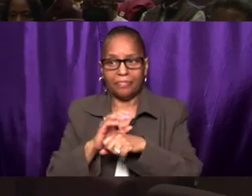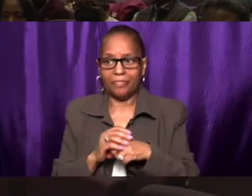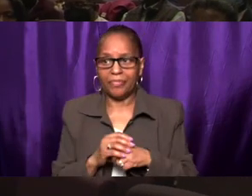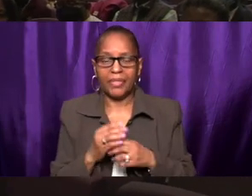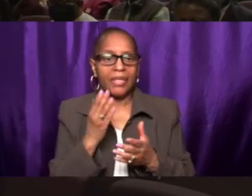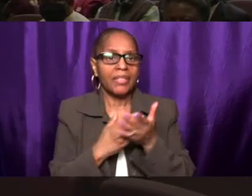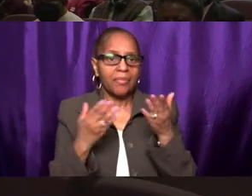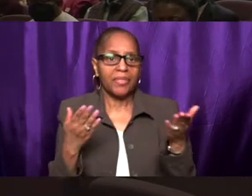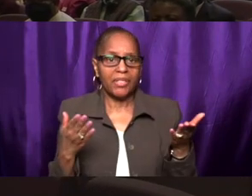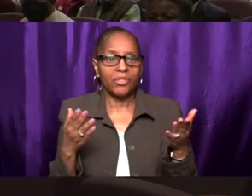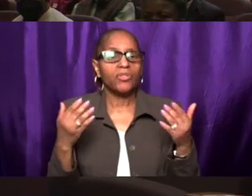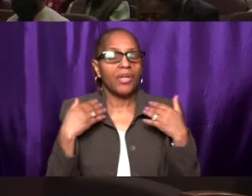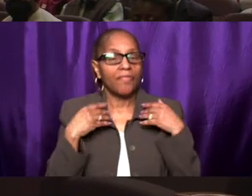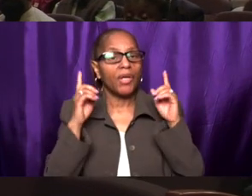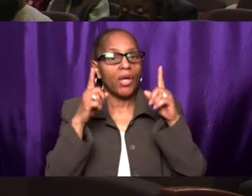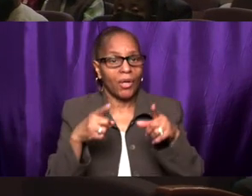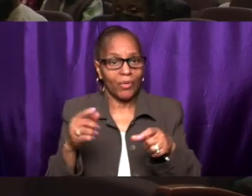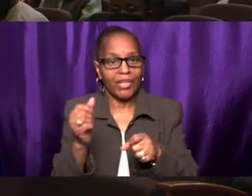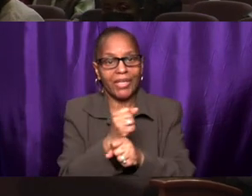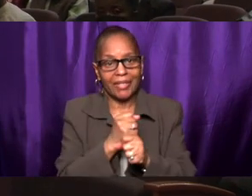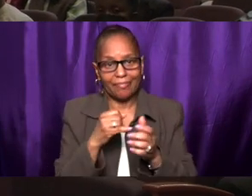Some stuff you got to go get it.